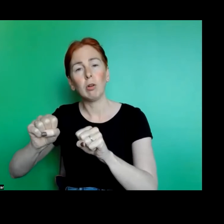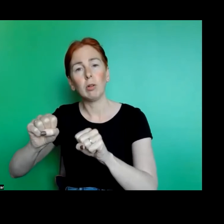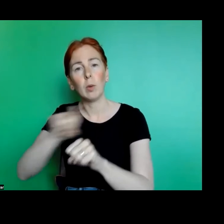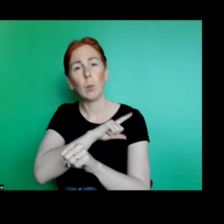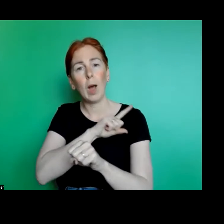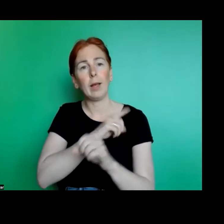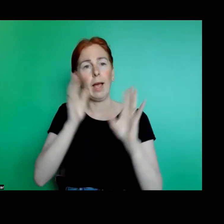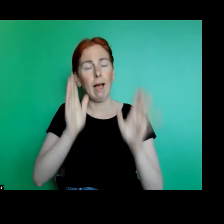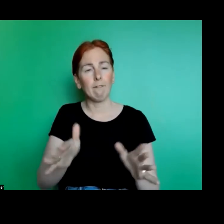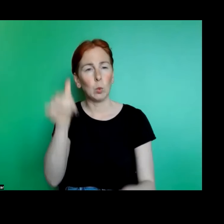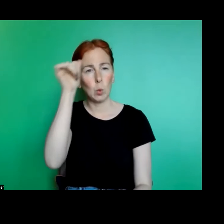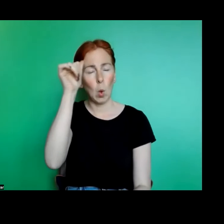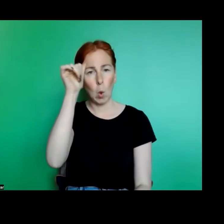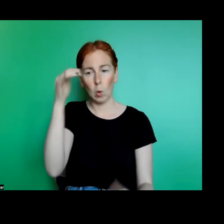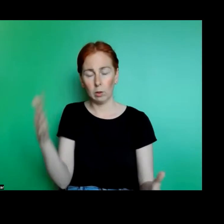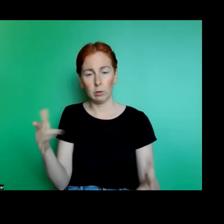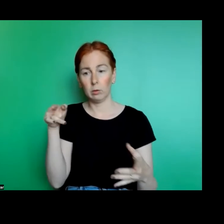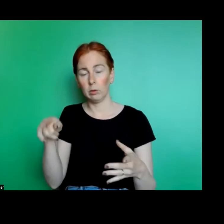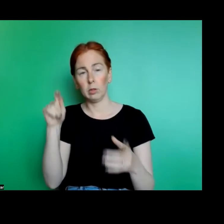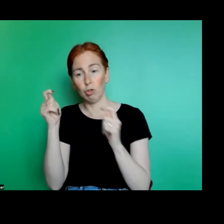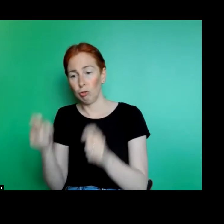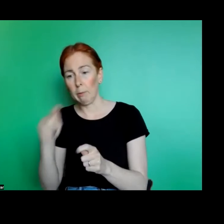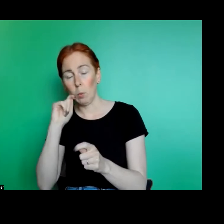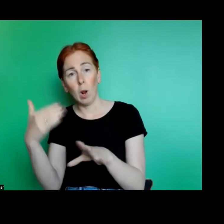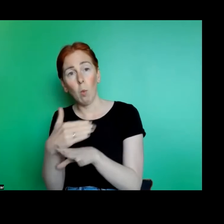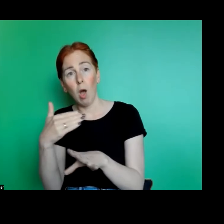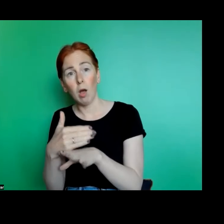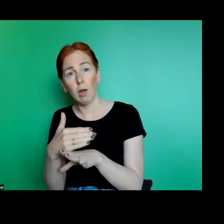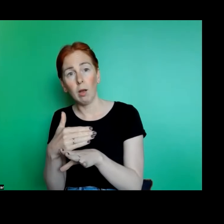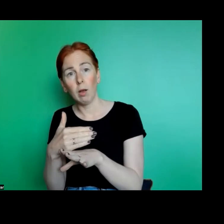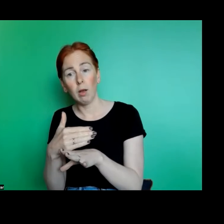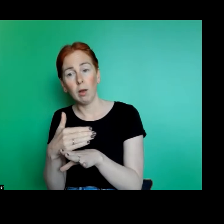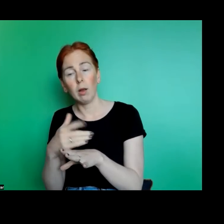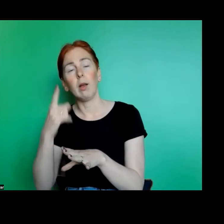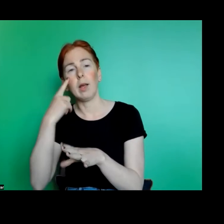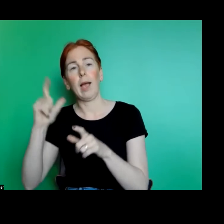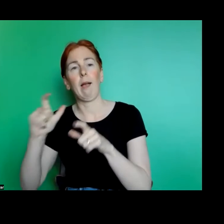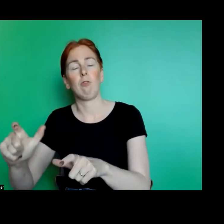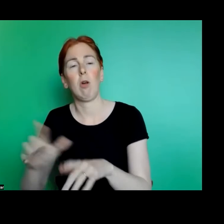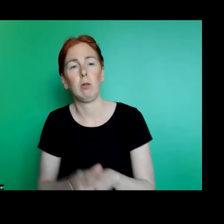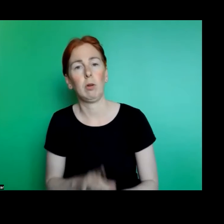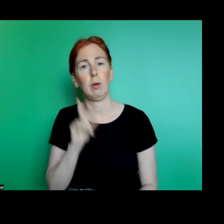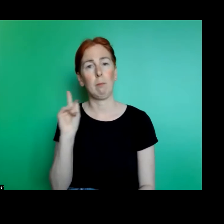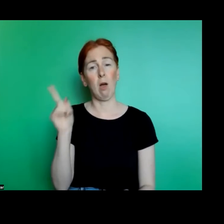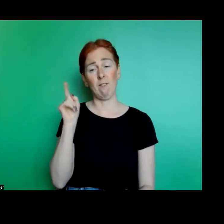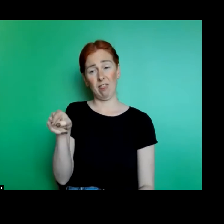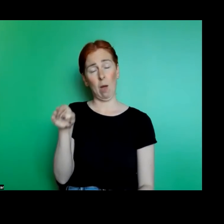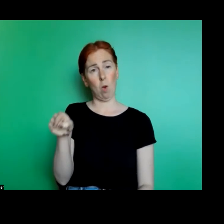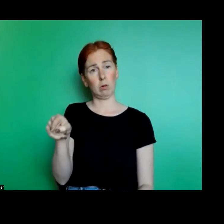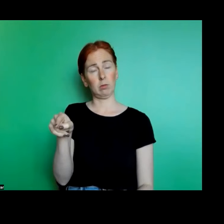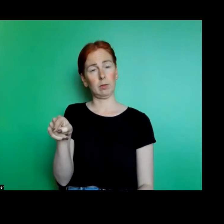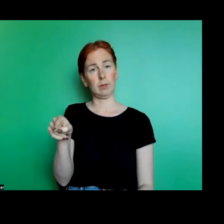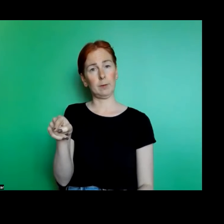working or not. And in the example of Leber congenital amaurosis, we actually had to develop an entirely new test